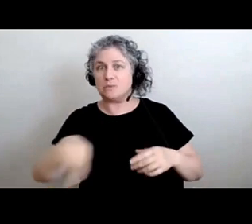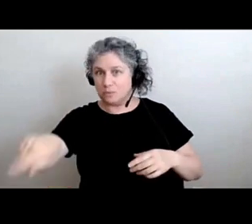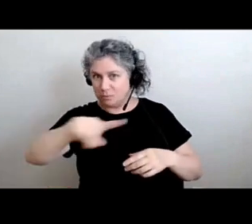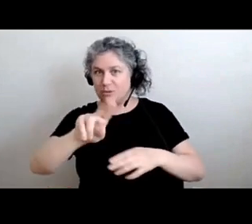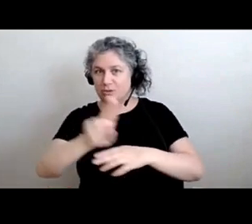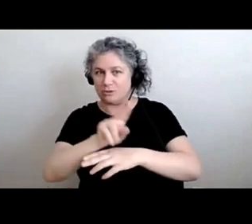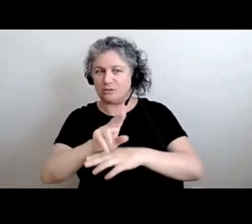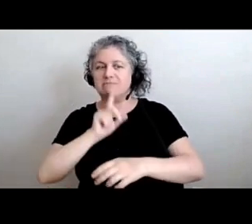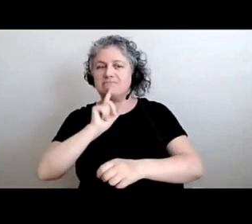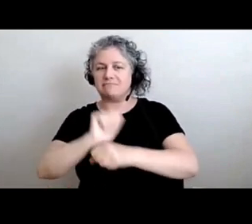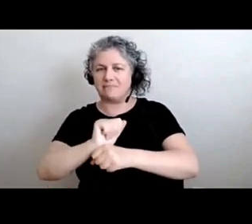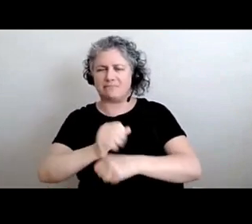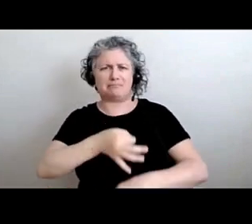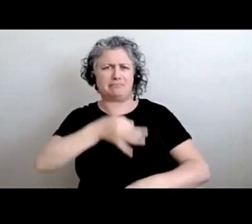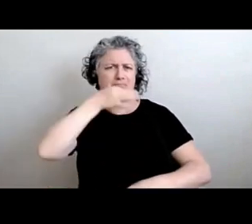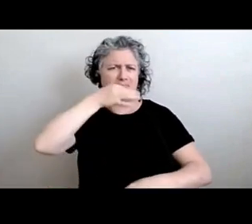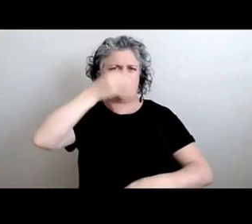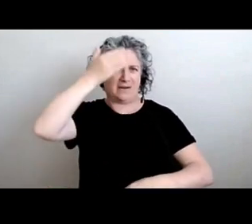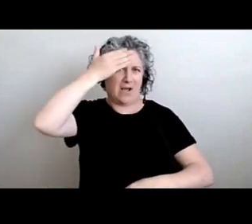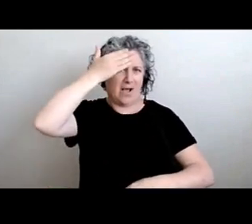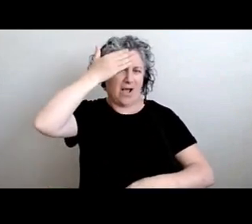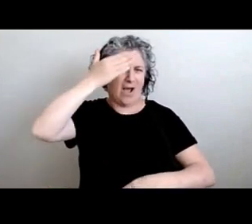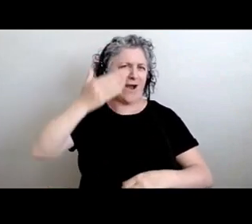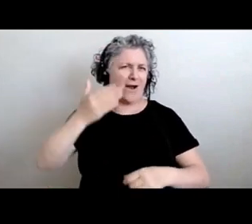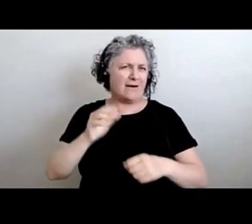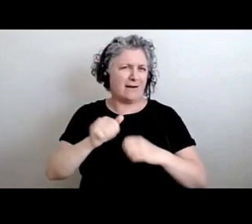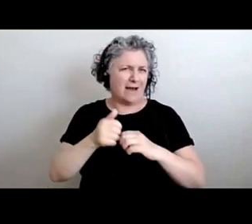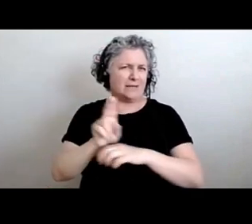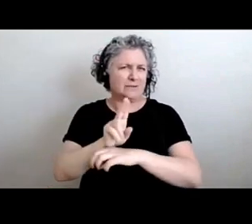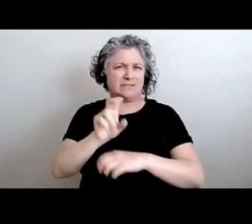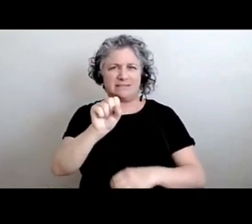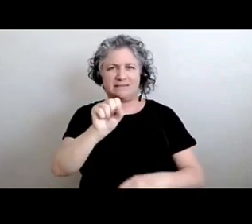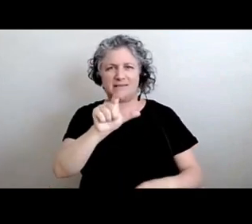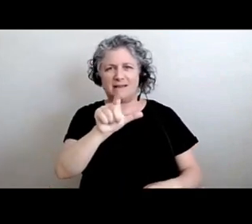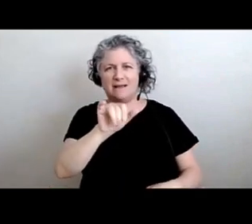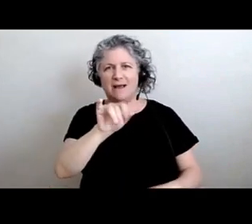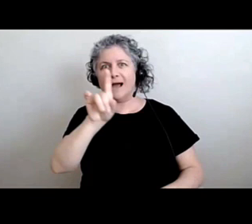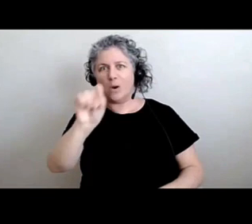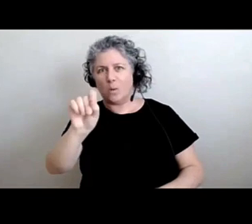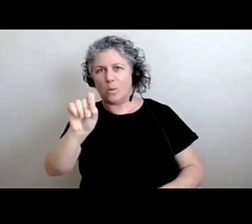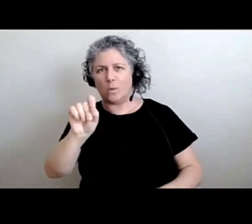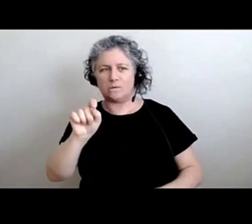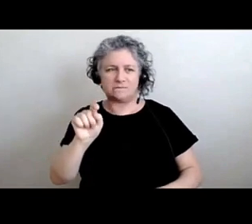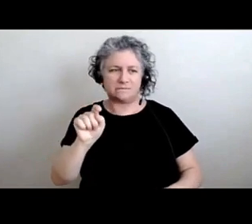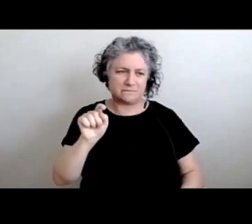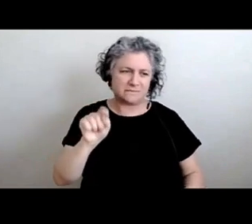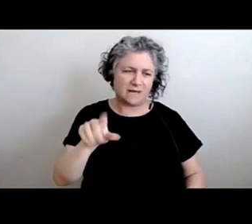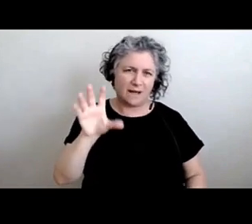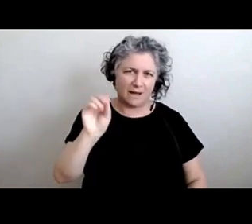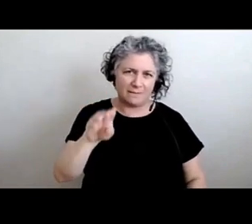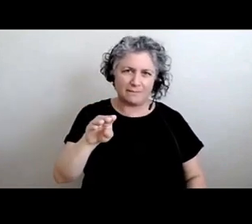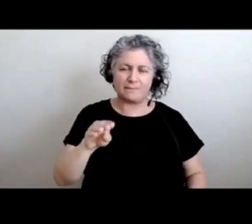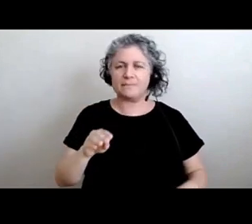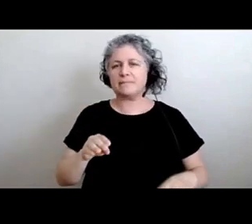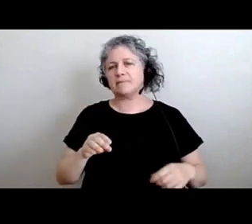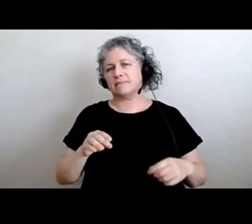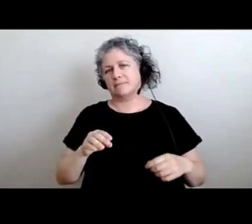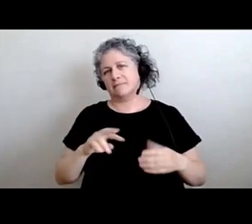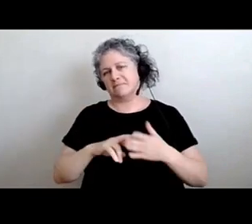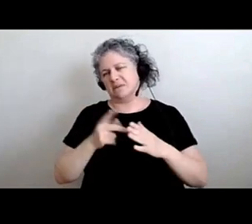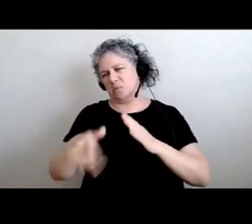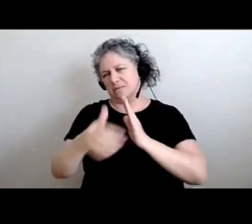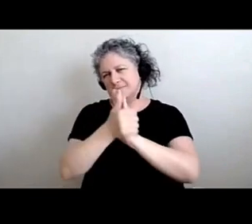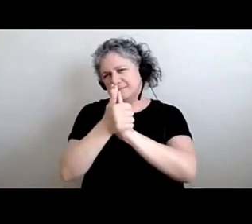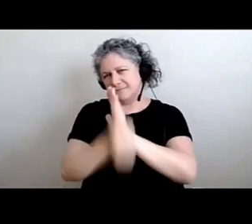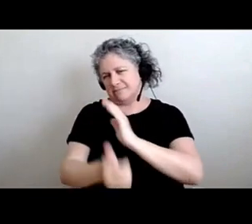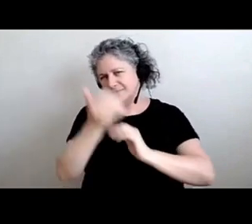you are an expert in your own way in how you're using your tools. You're learning about them as you go. You're trying different things. And one thing we noticed,